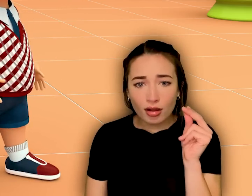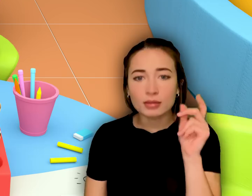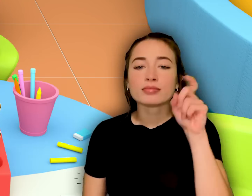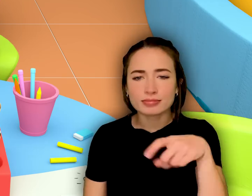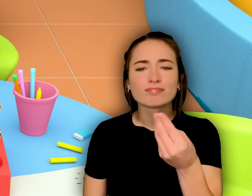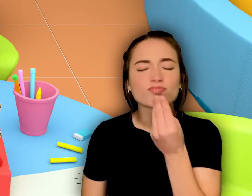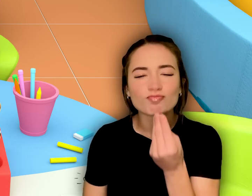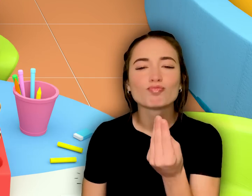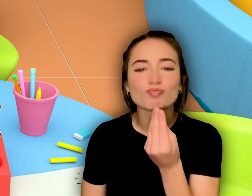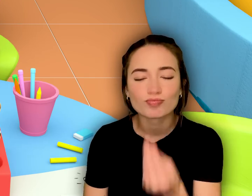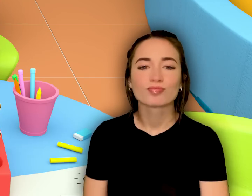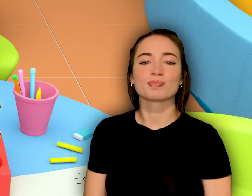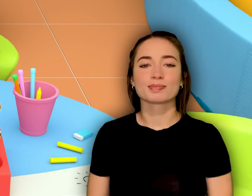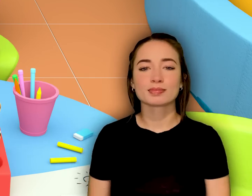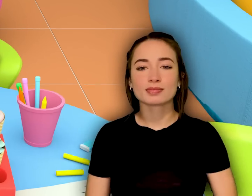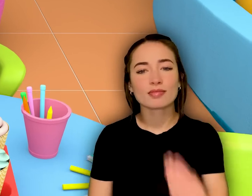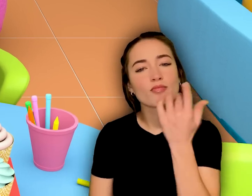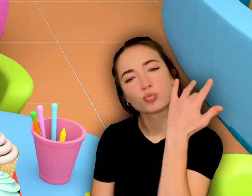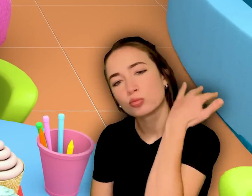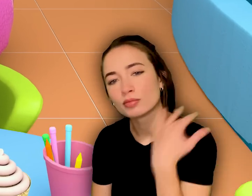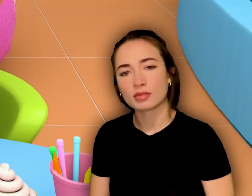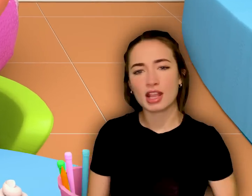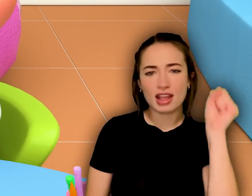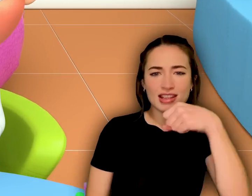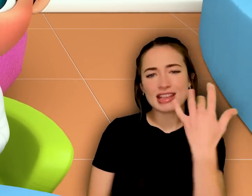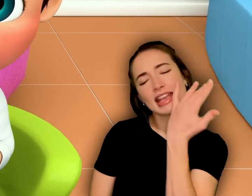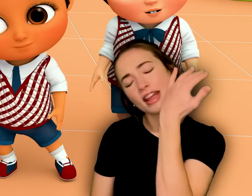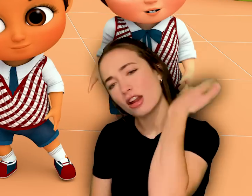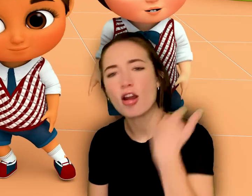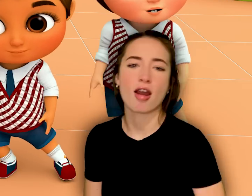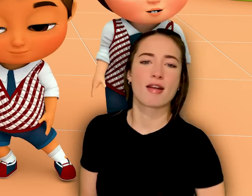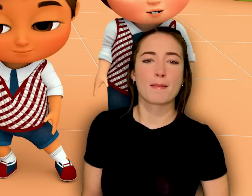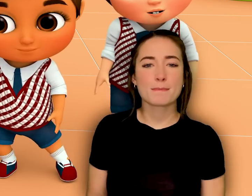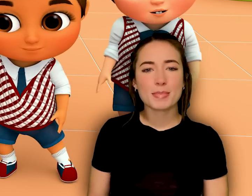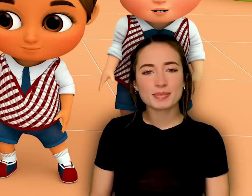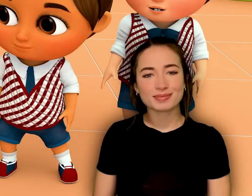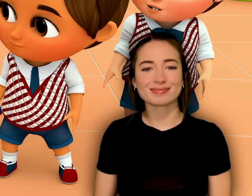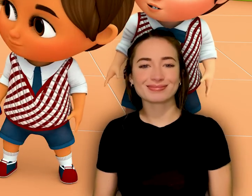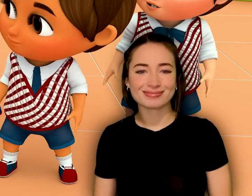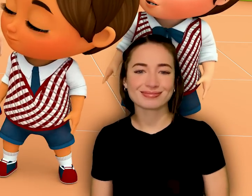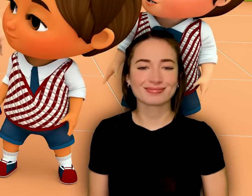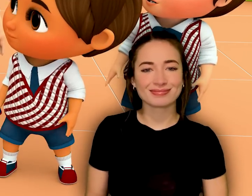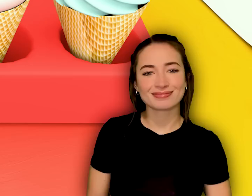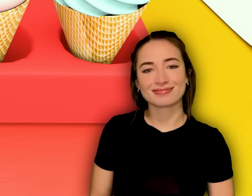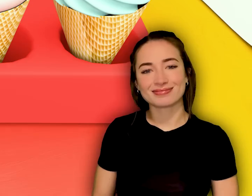no no no you eat it all up you eat it all up yeah eat it all